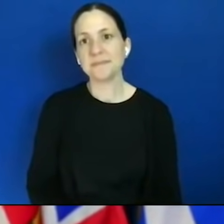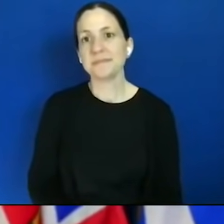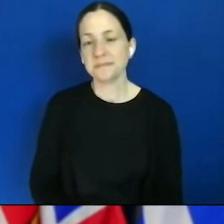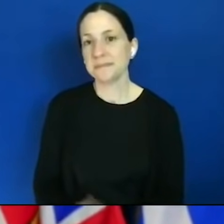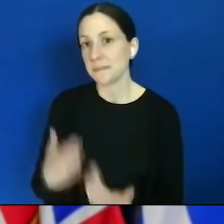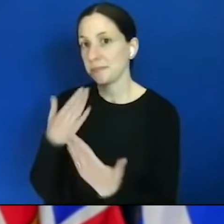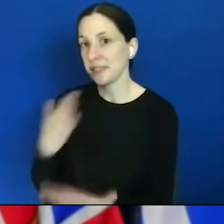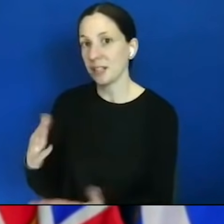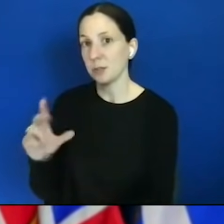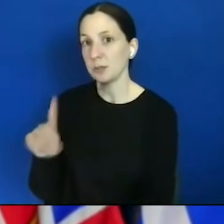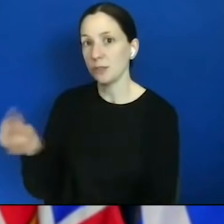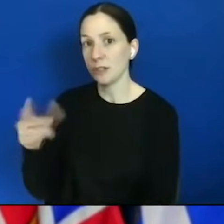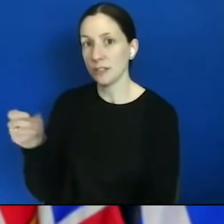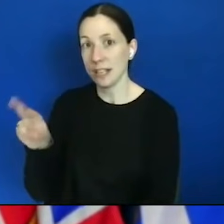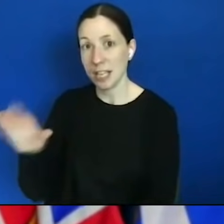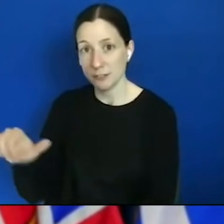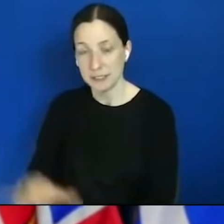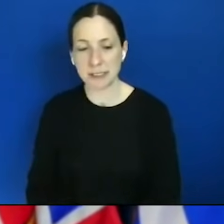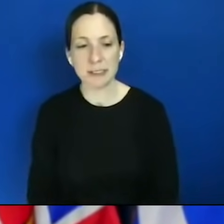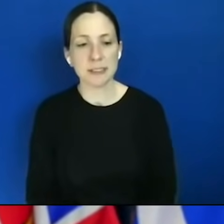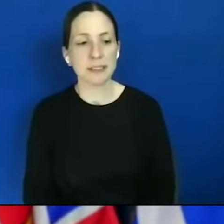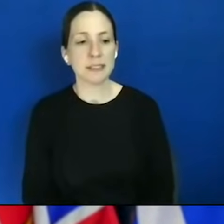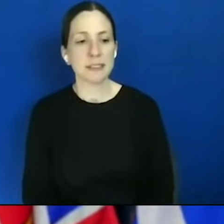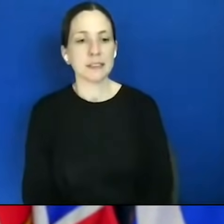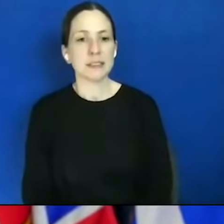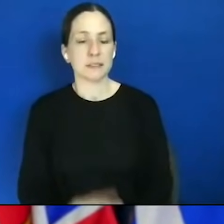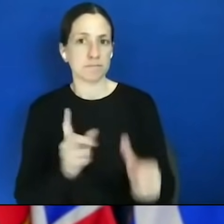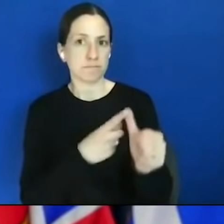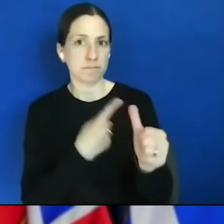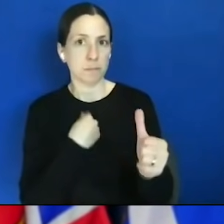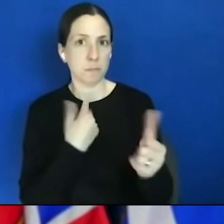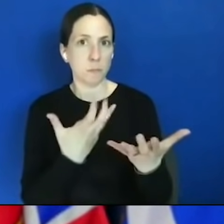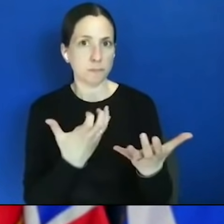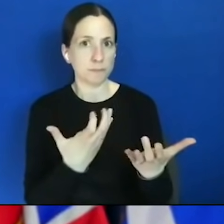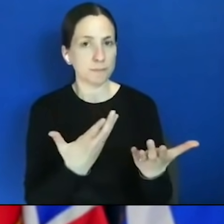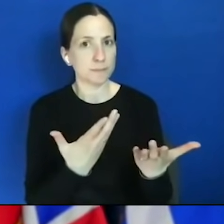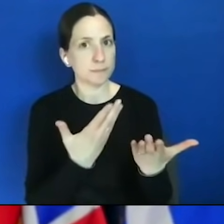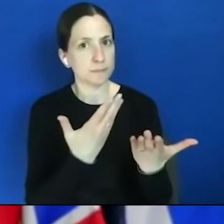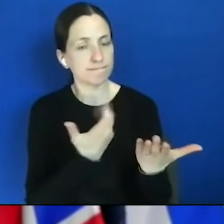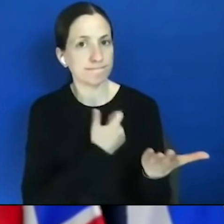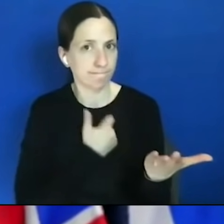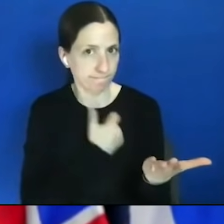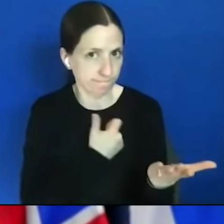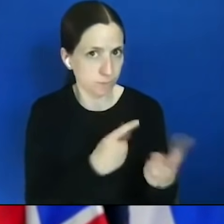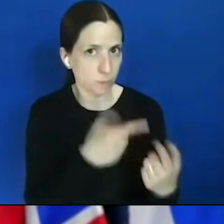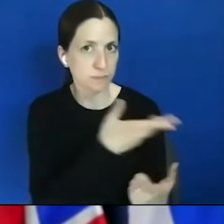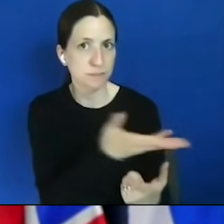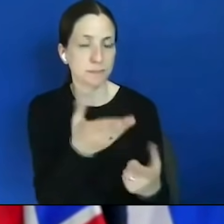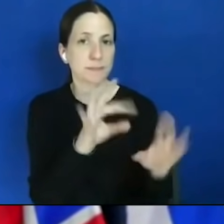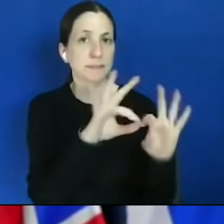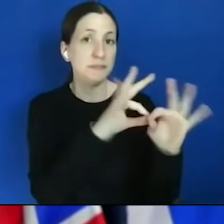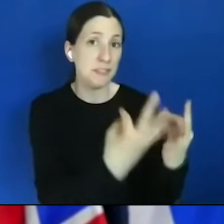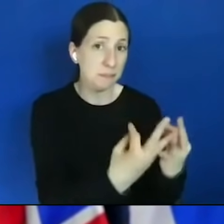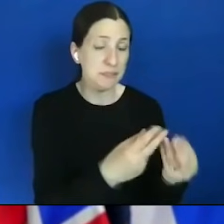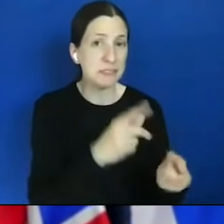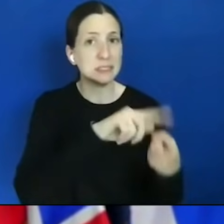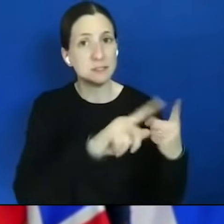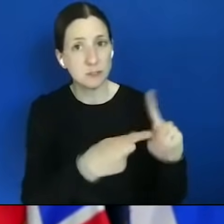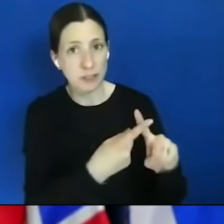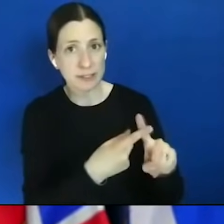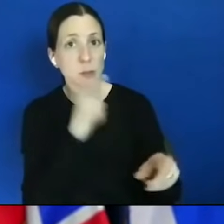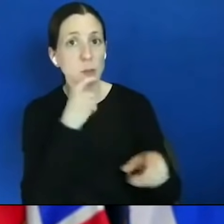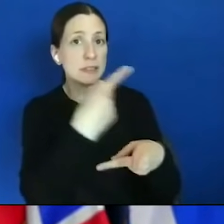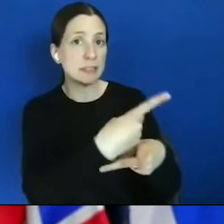Thank you very much, Dr. Henry, and I want to start by expressing my condolences to the families, the friends, the caregivers of the